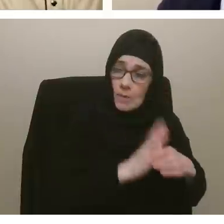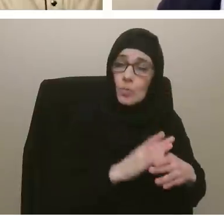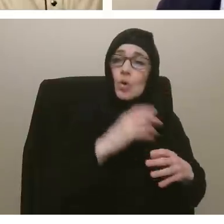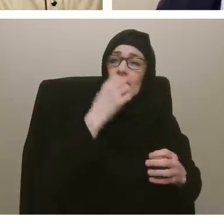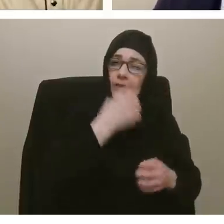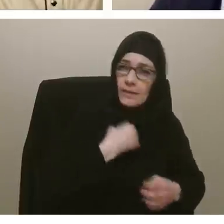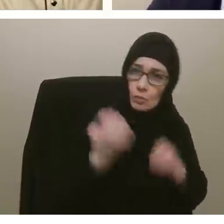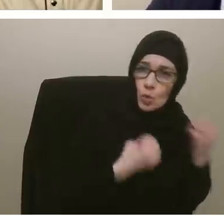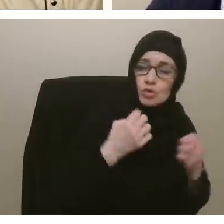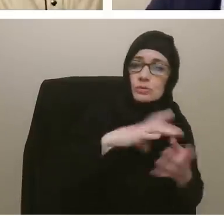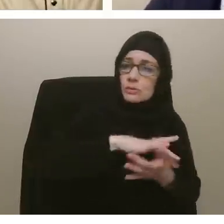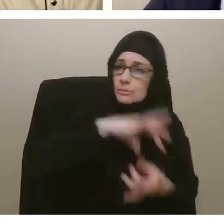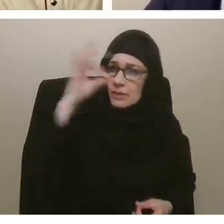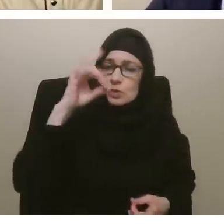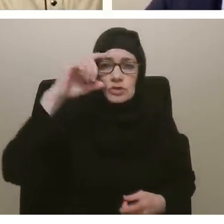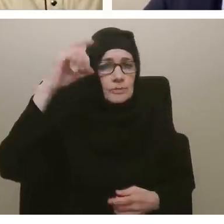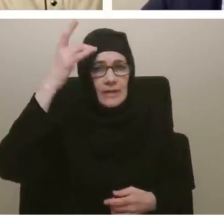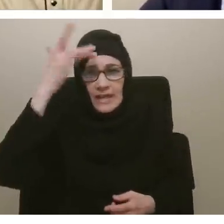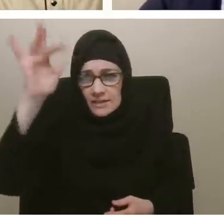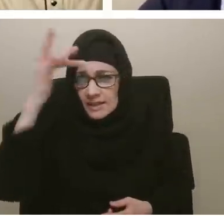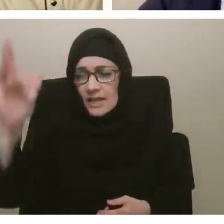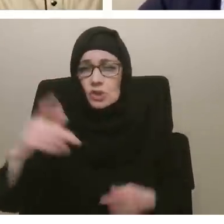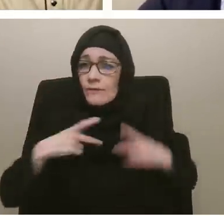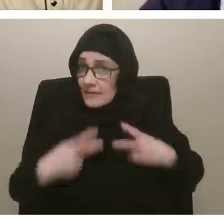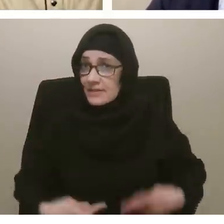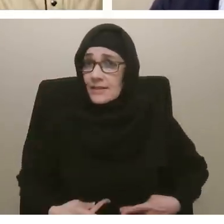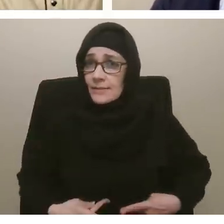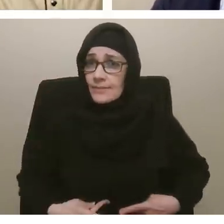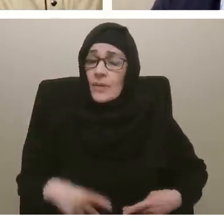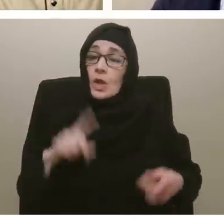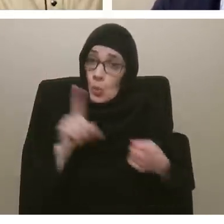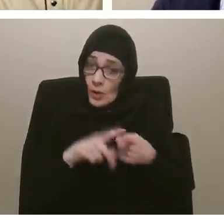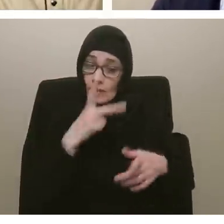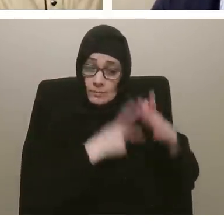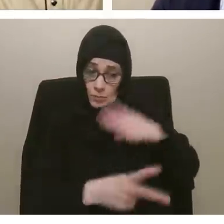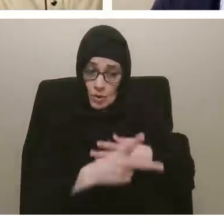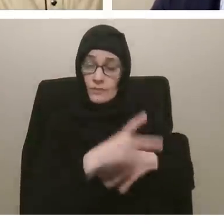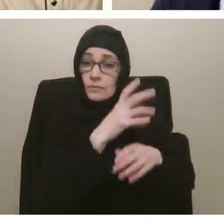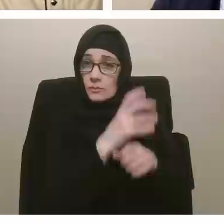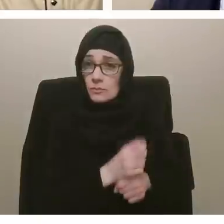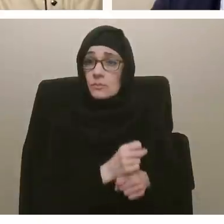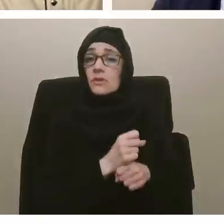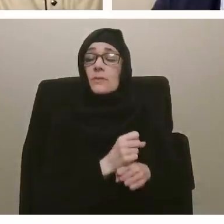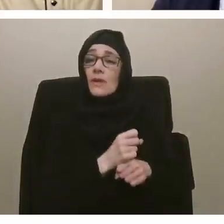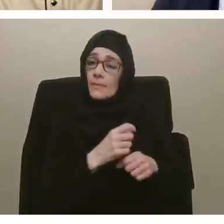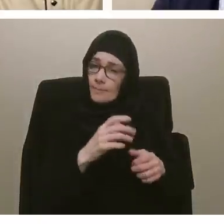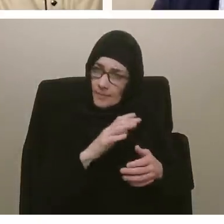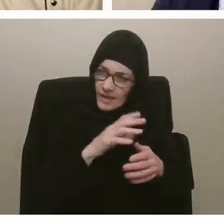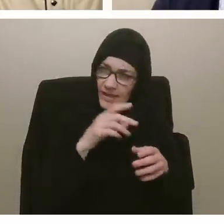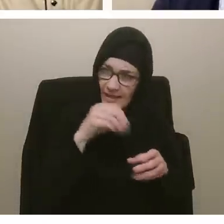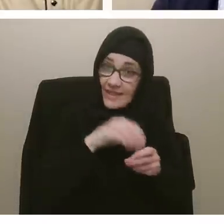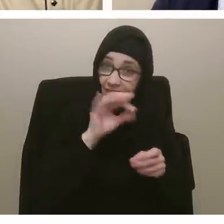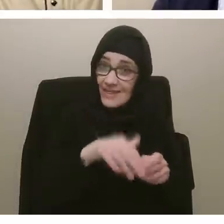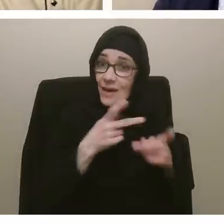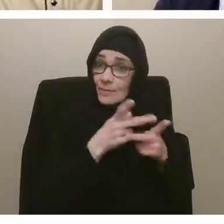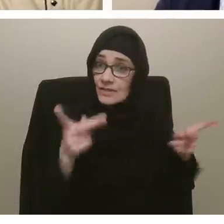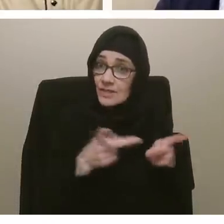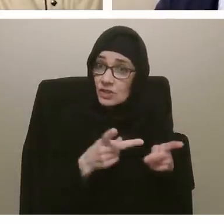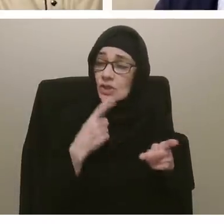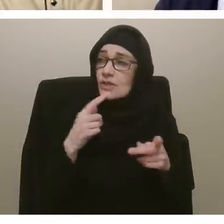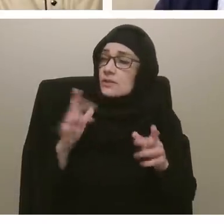physically. So when he was in that fully humble disposition, he was told, okay,